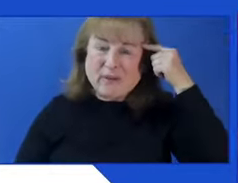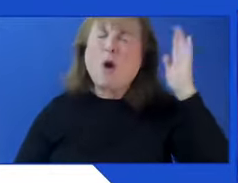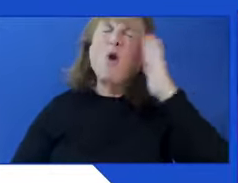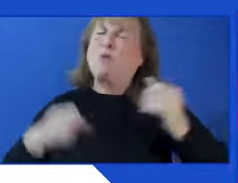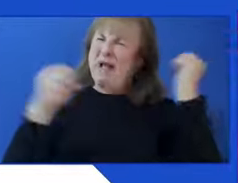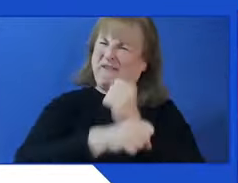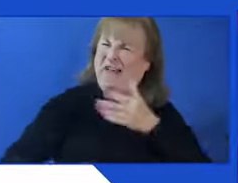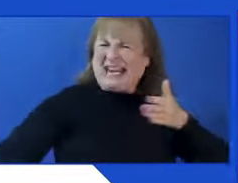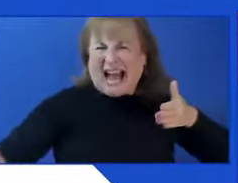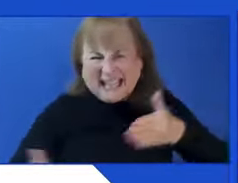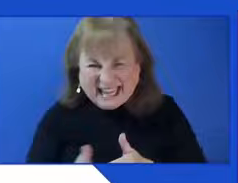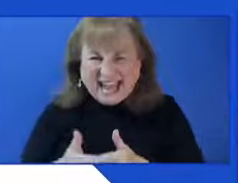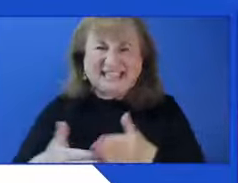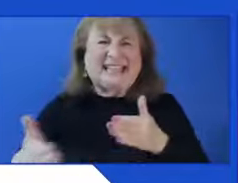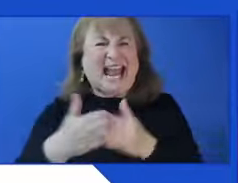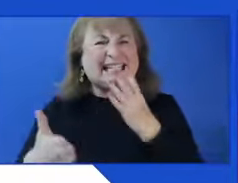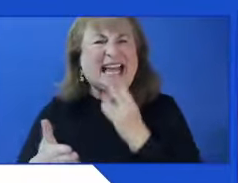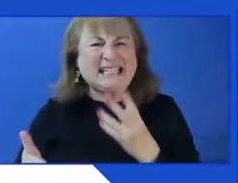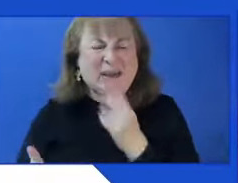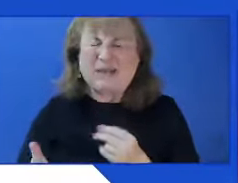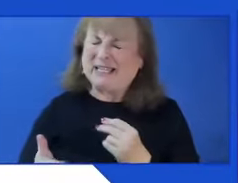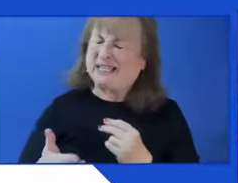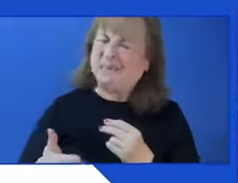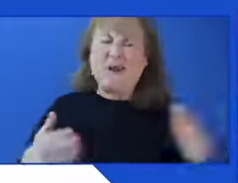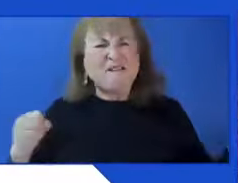it. Full stop.